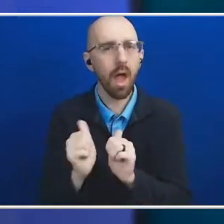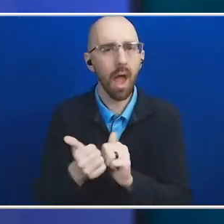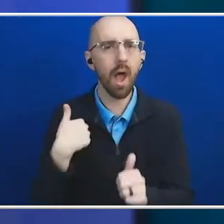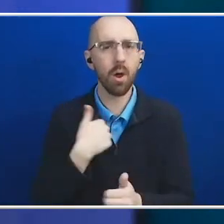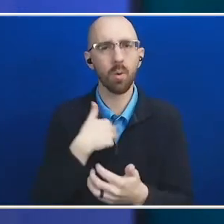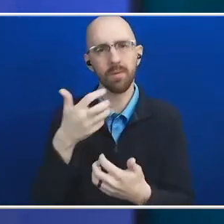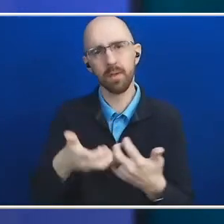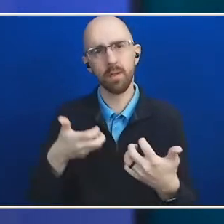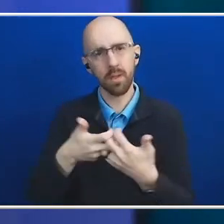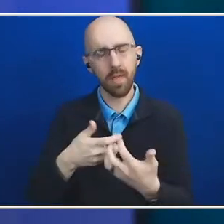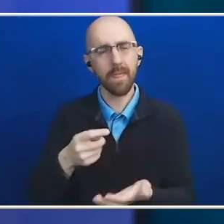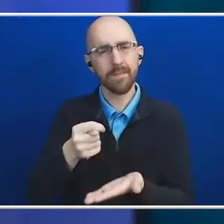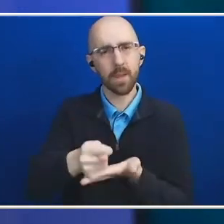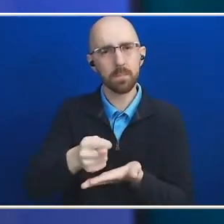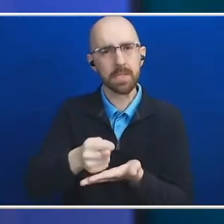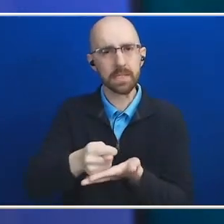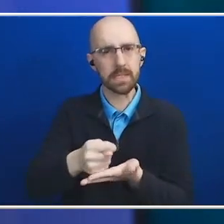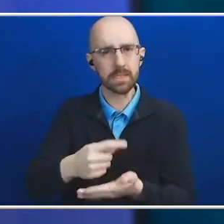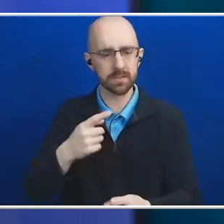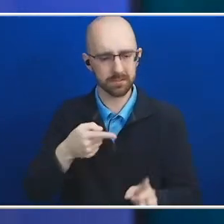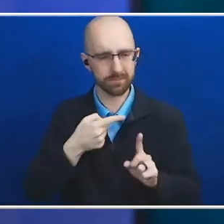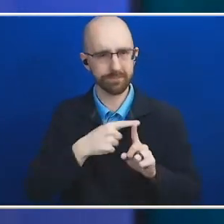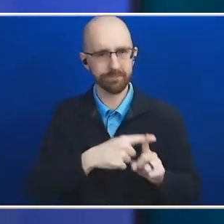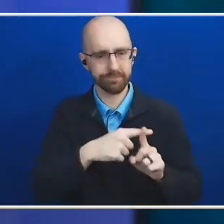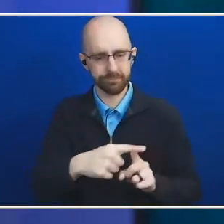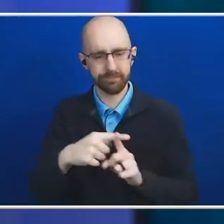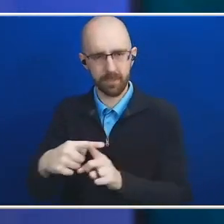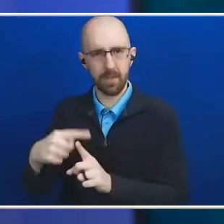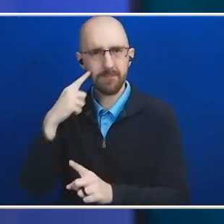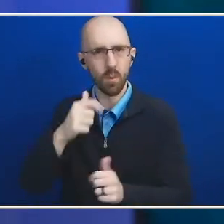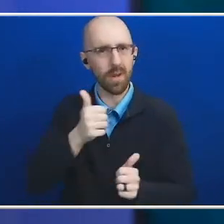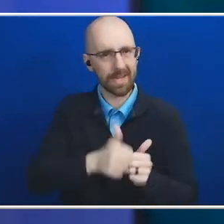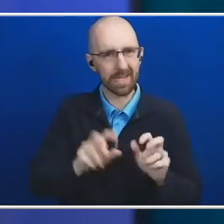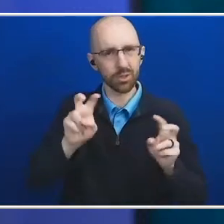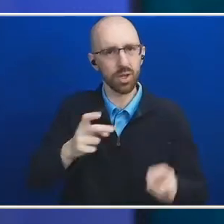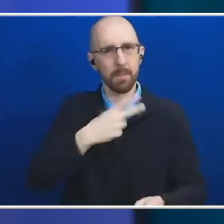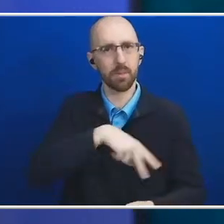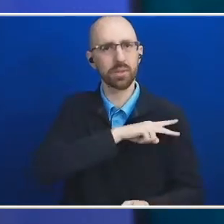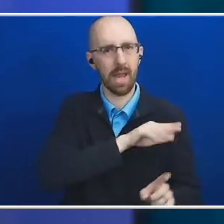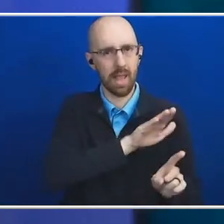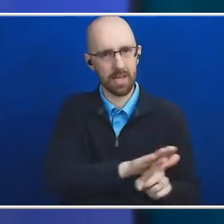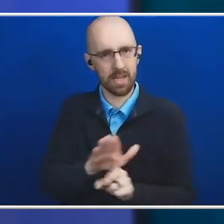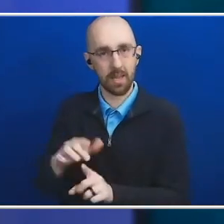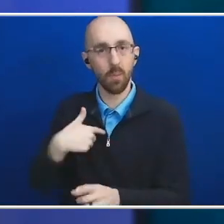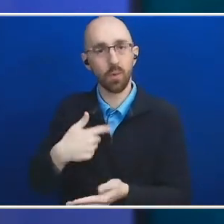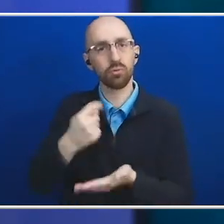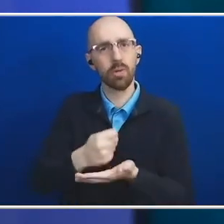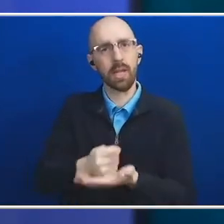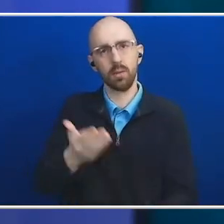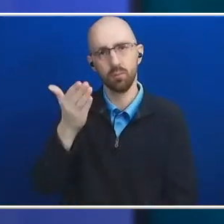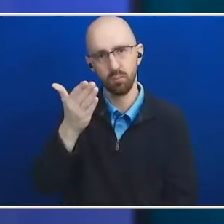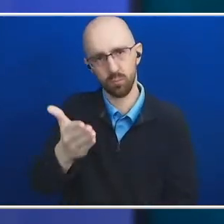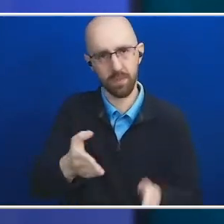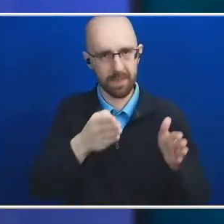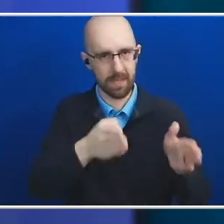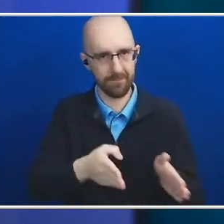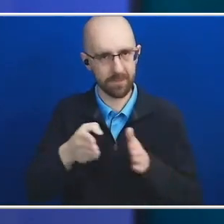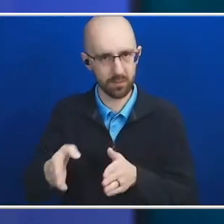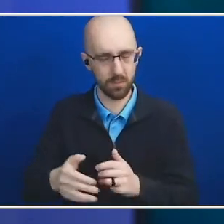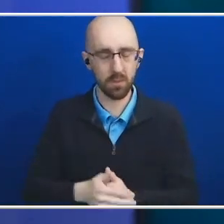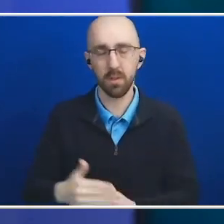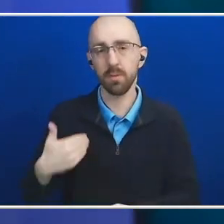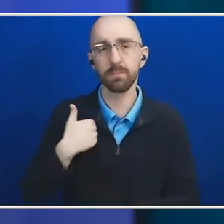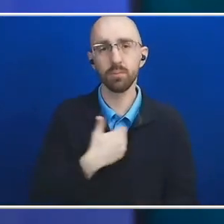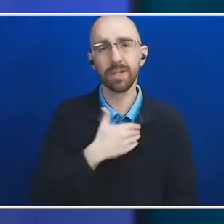therapies for all those personality types. And we are treating you as the individual. Breast cancer has become so